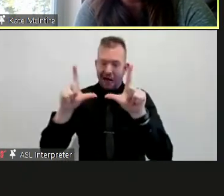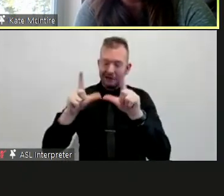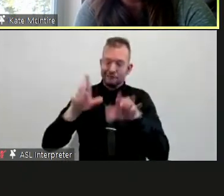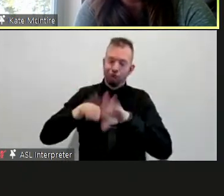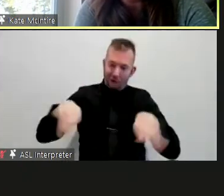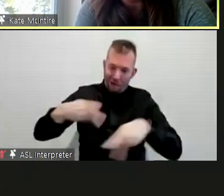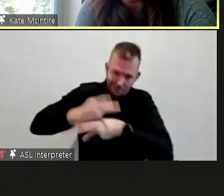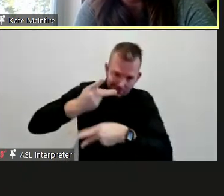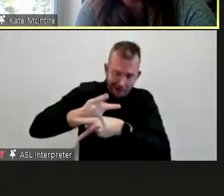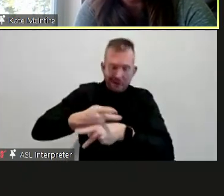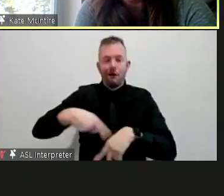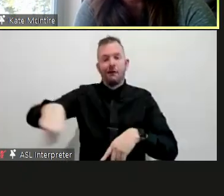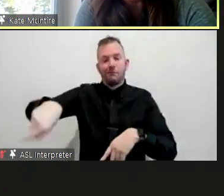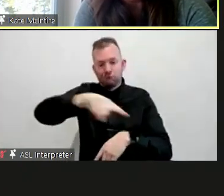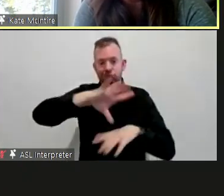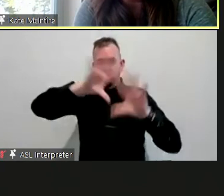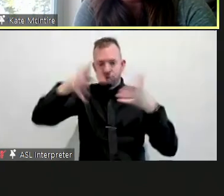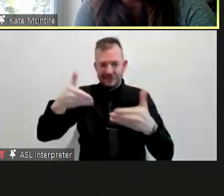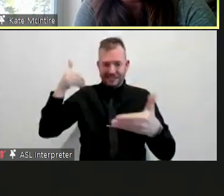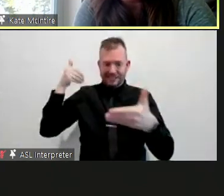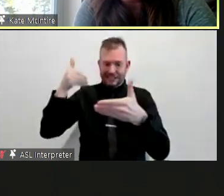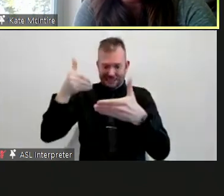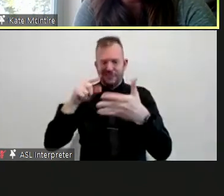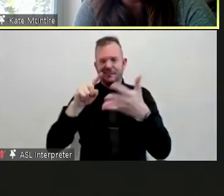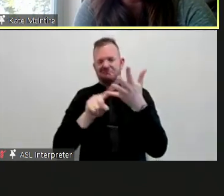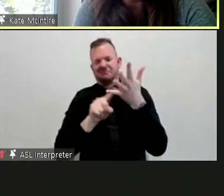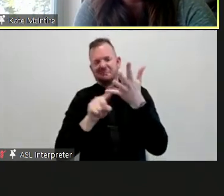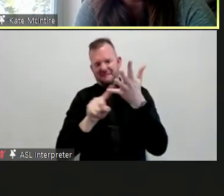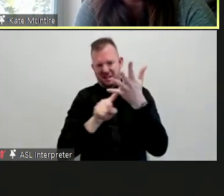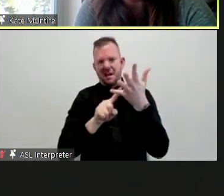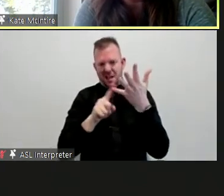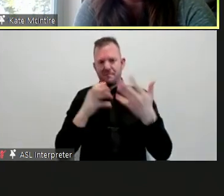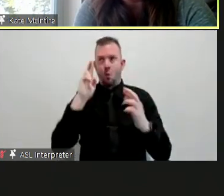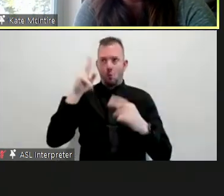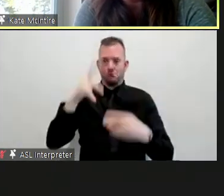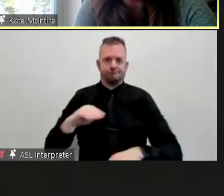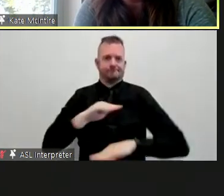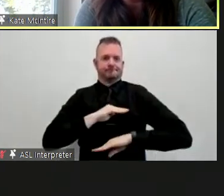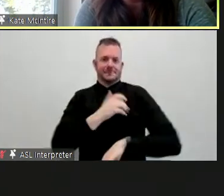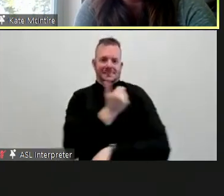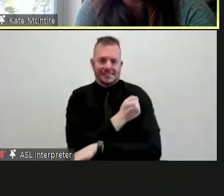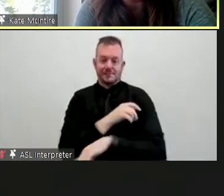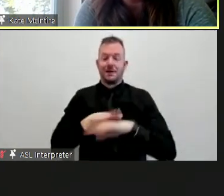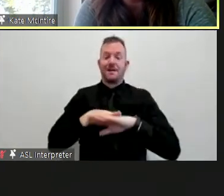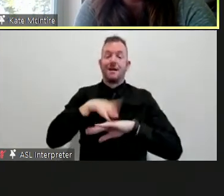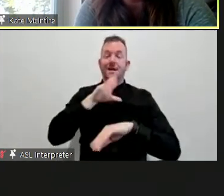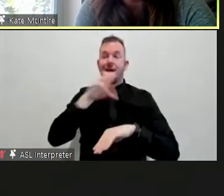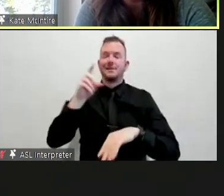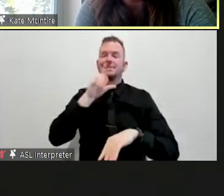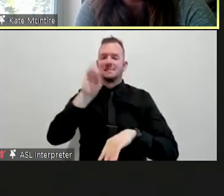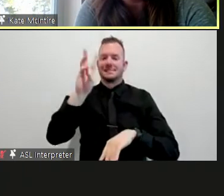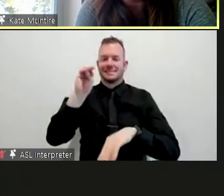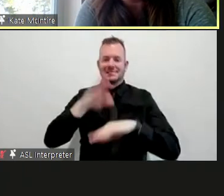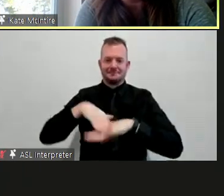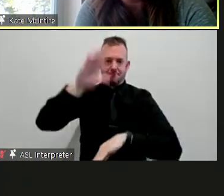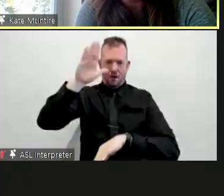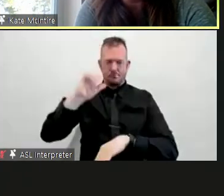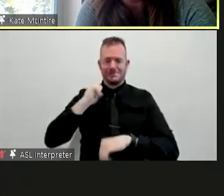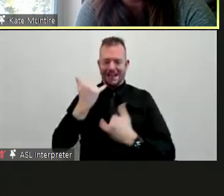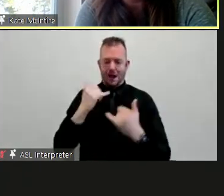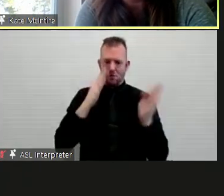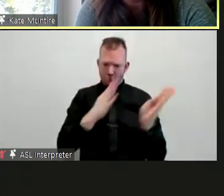who are 65 and above. And right now we are proactively planning for the other upcoming vaccine phases, and again,